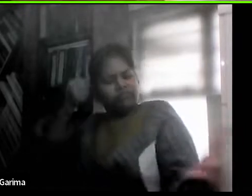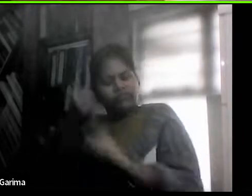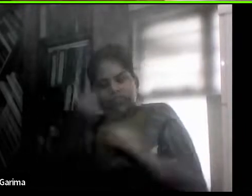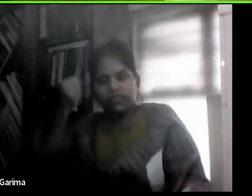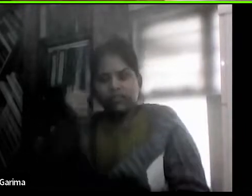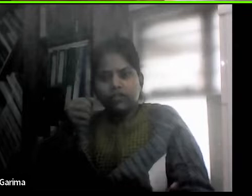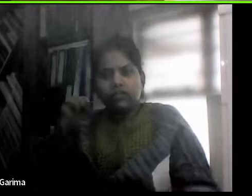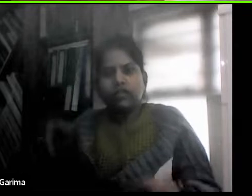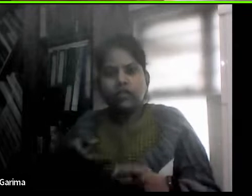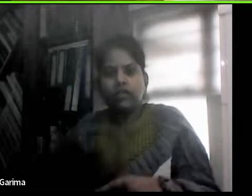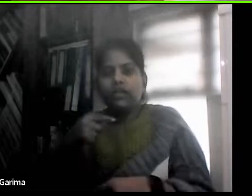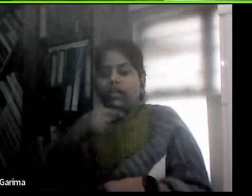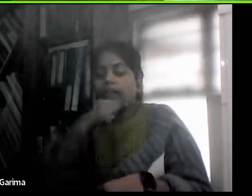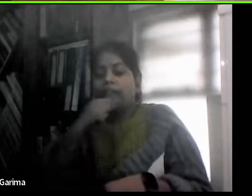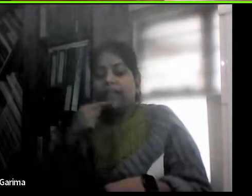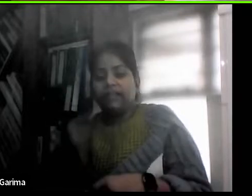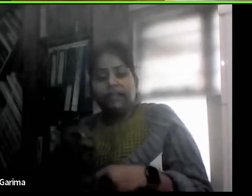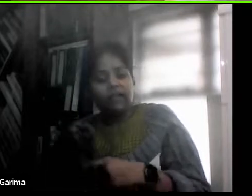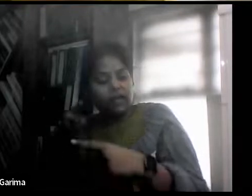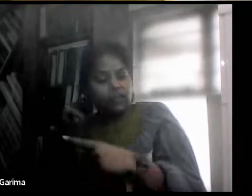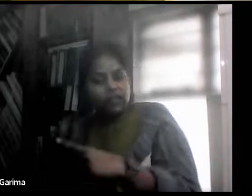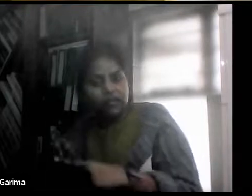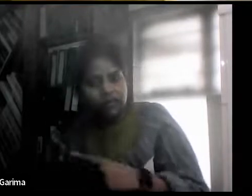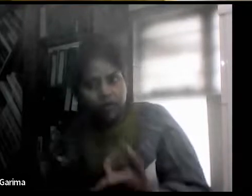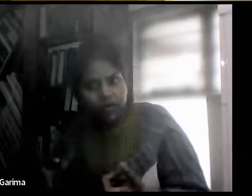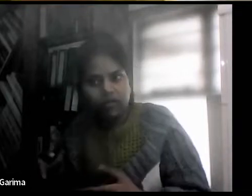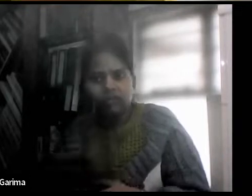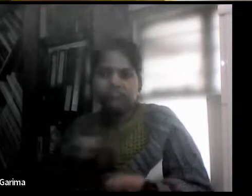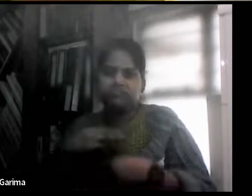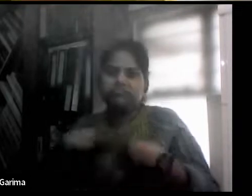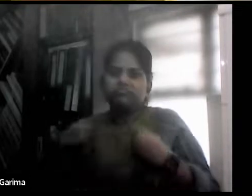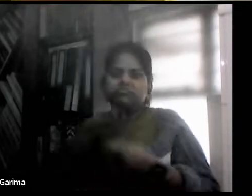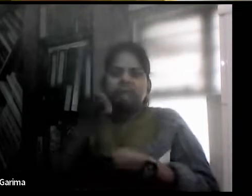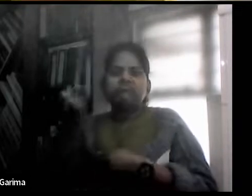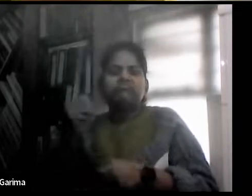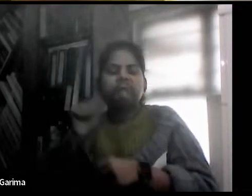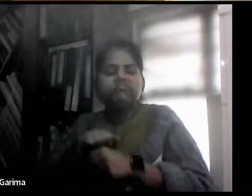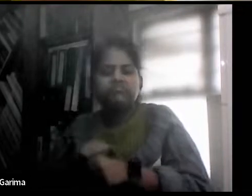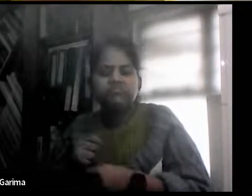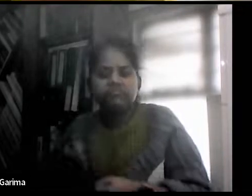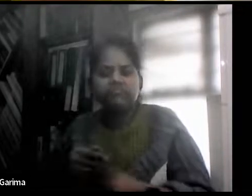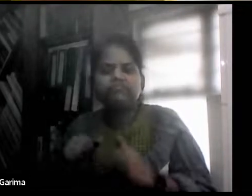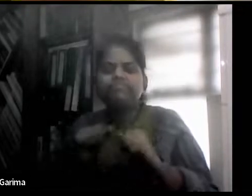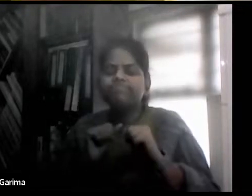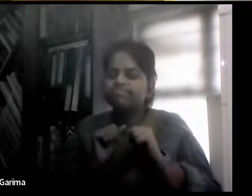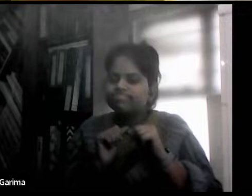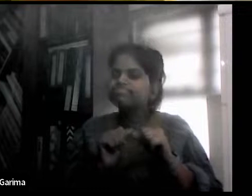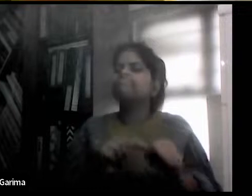tape and bureaucracy? Yeah, so to answer this question, actually,